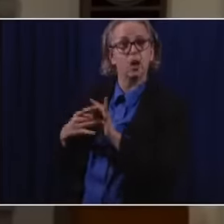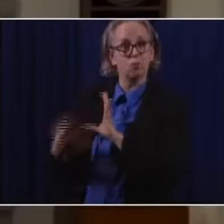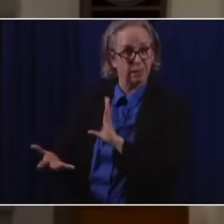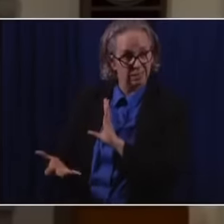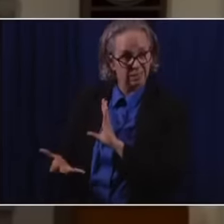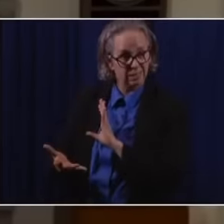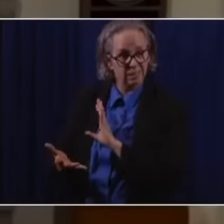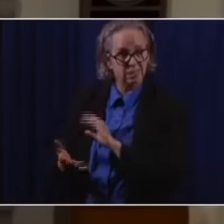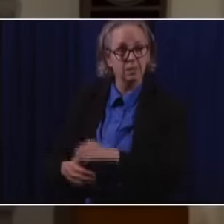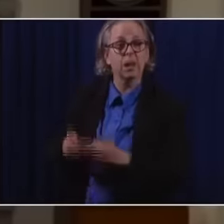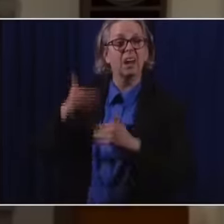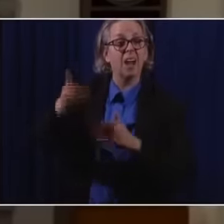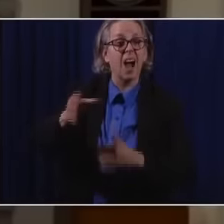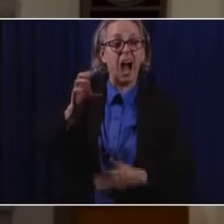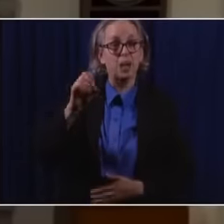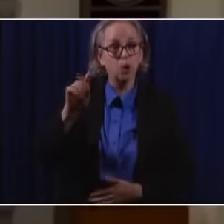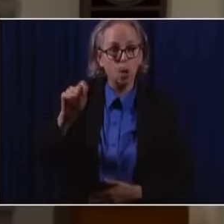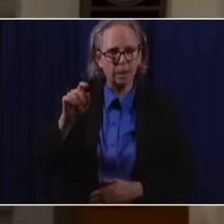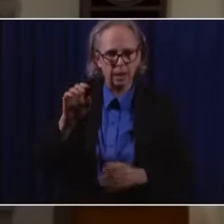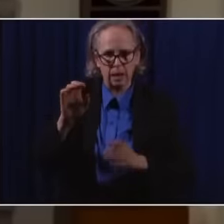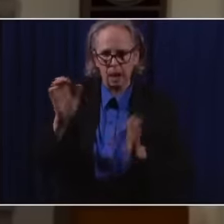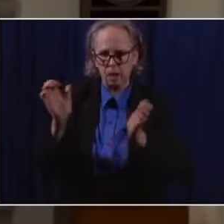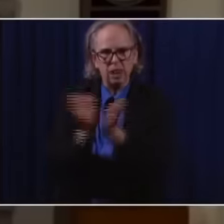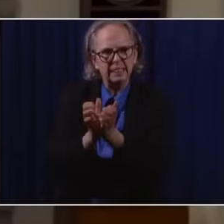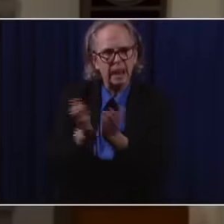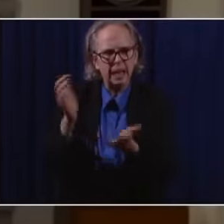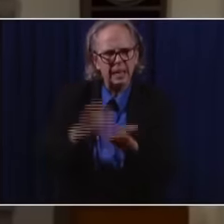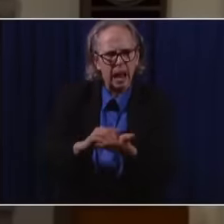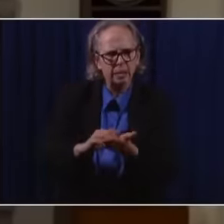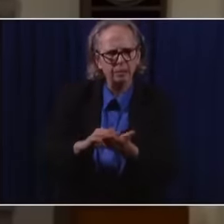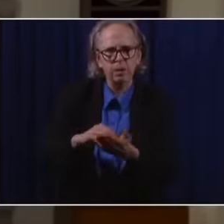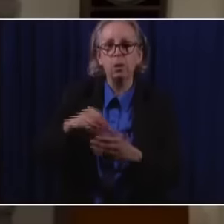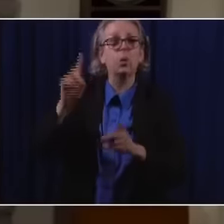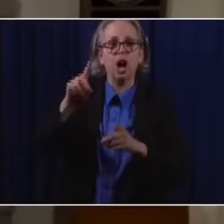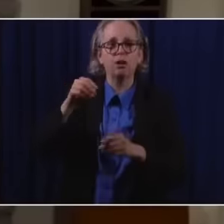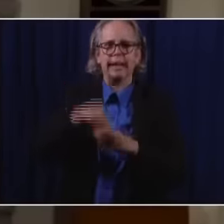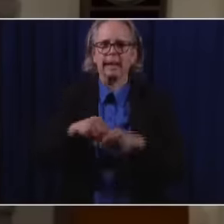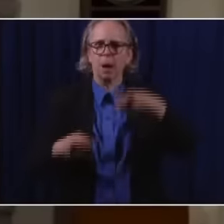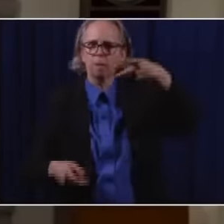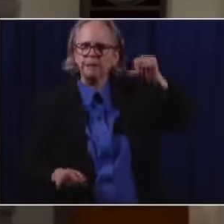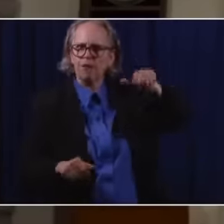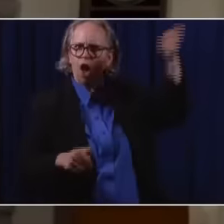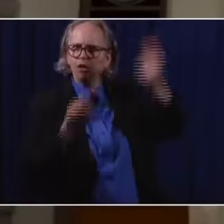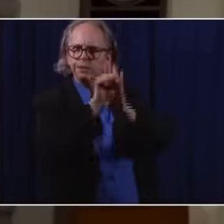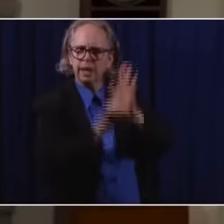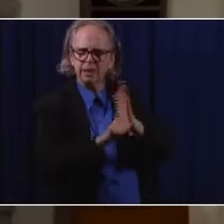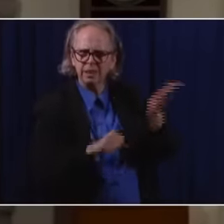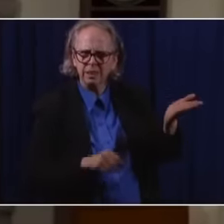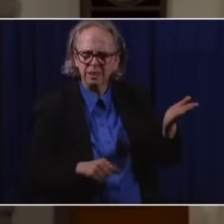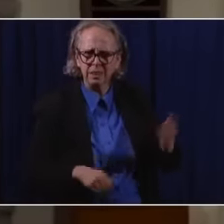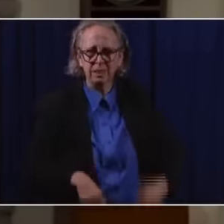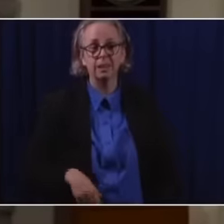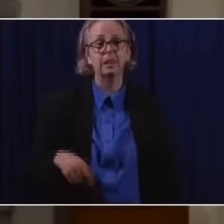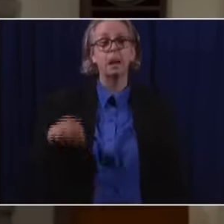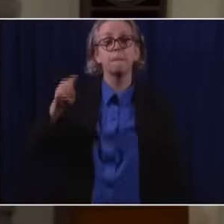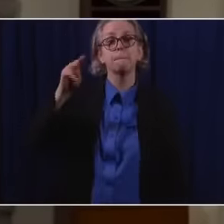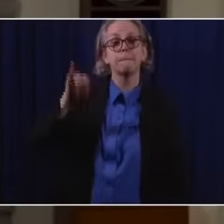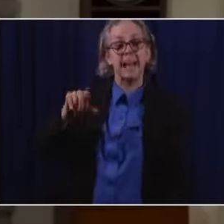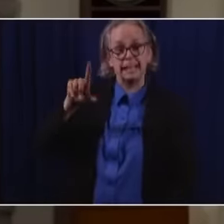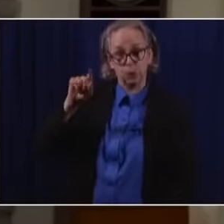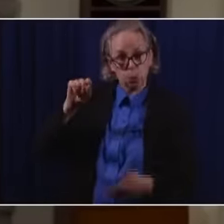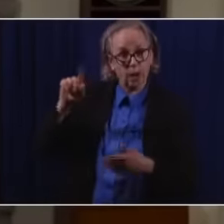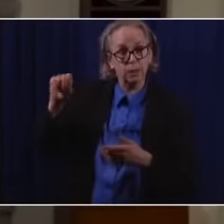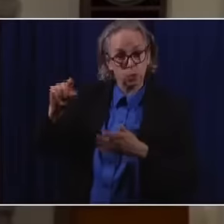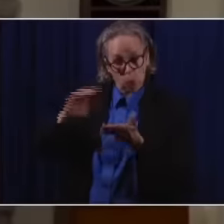October 2019 in Pennsylvania. He was released from Pennsylvania's custody in May 2020. Now, less than 5 months later,